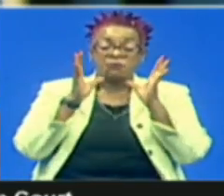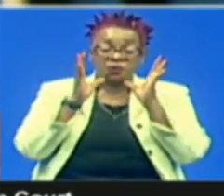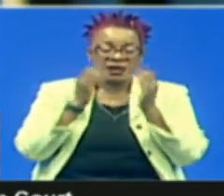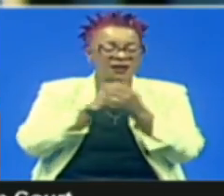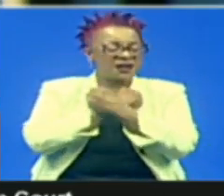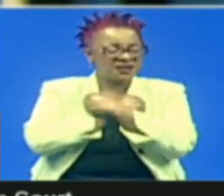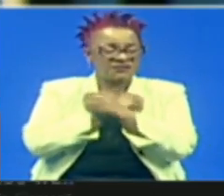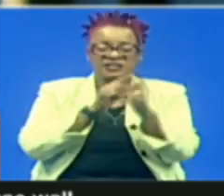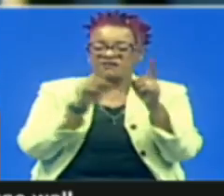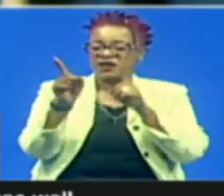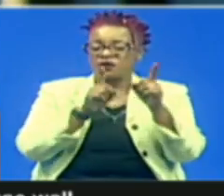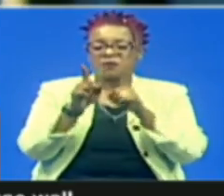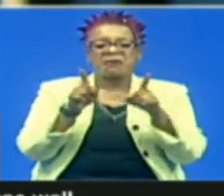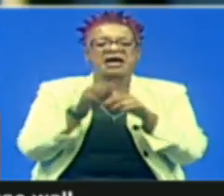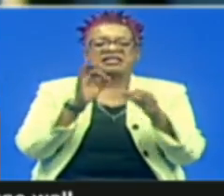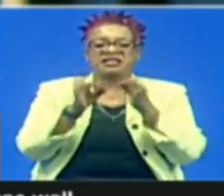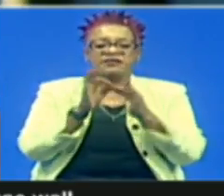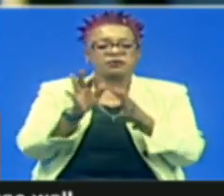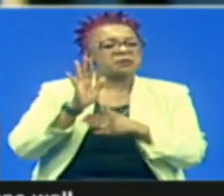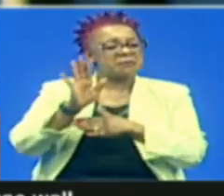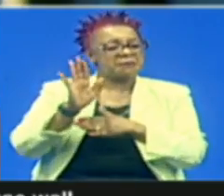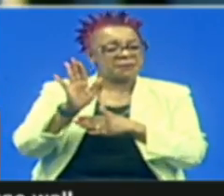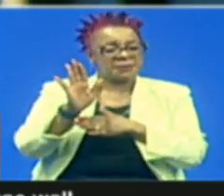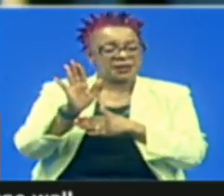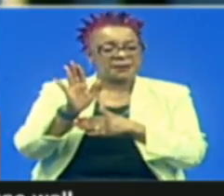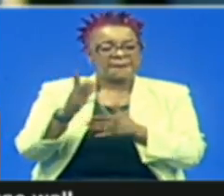was his own, a part of his family.